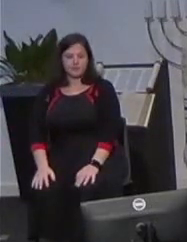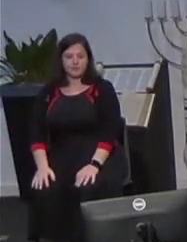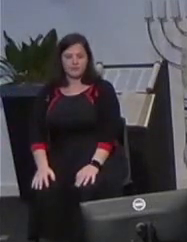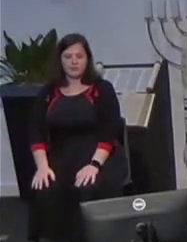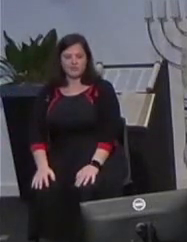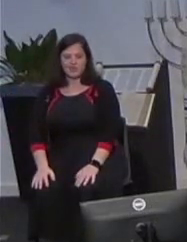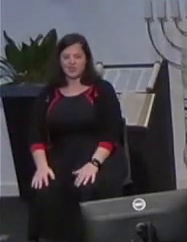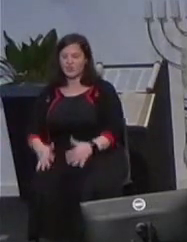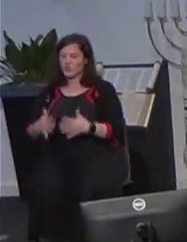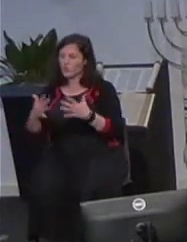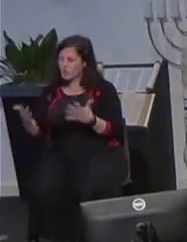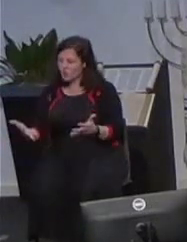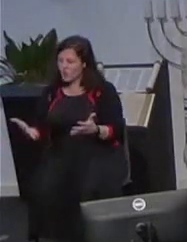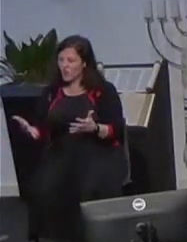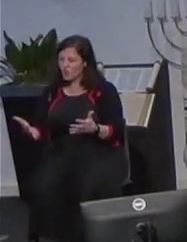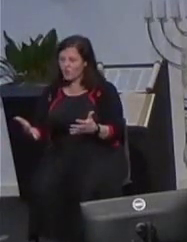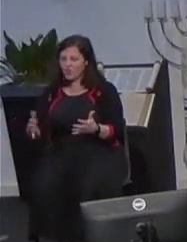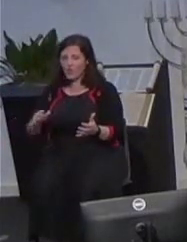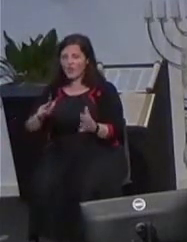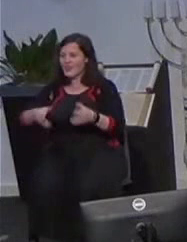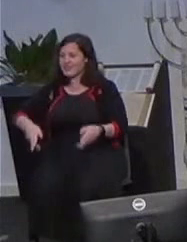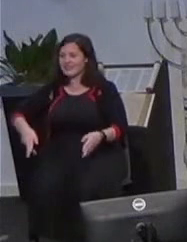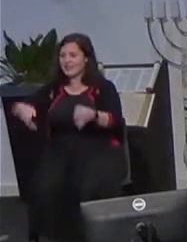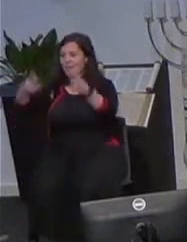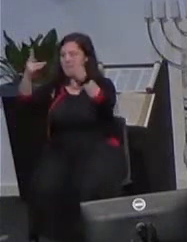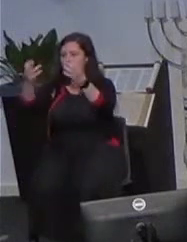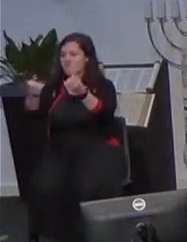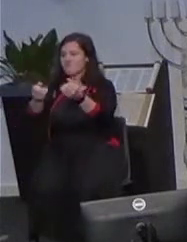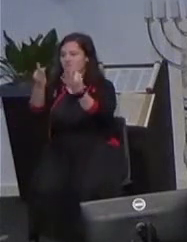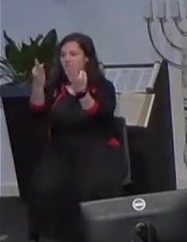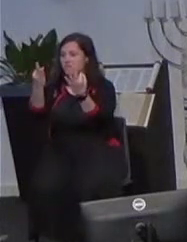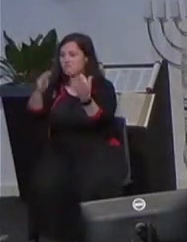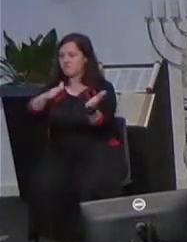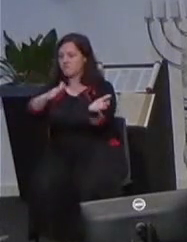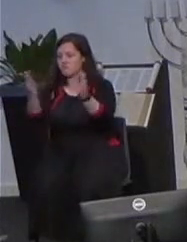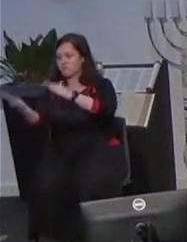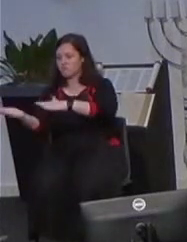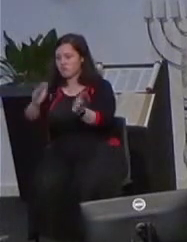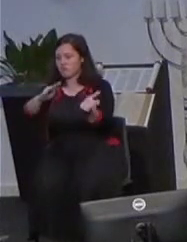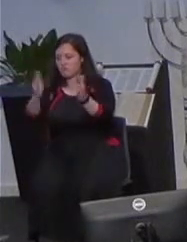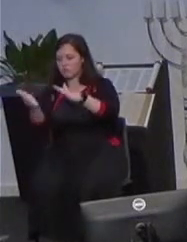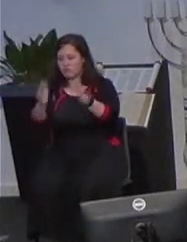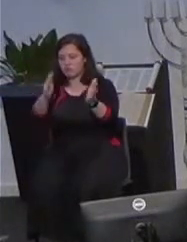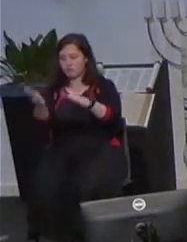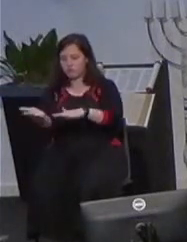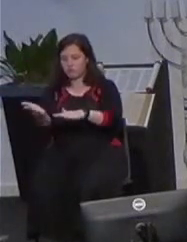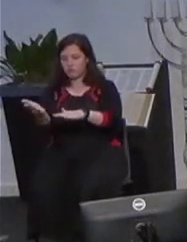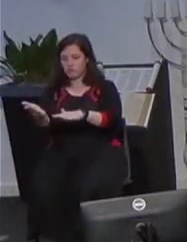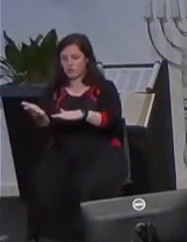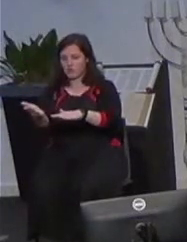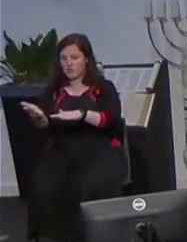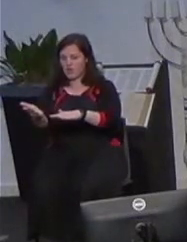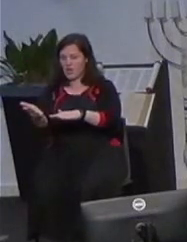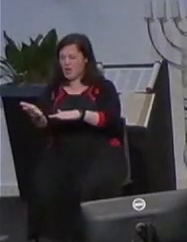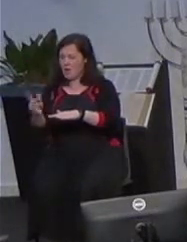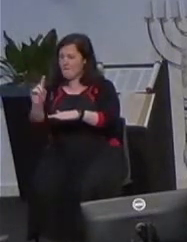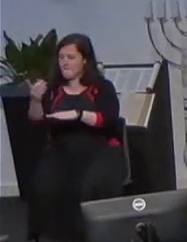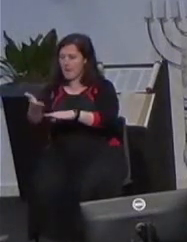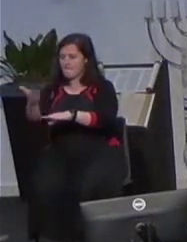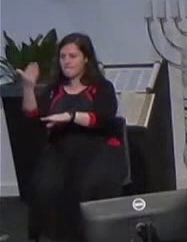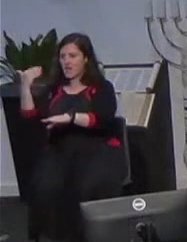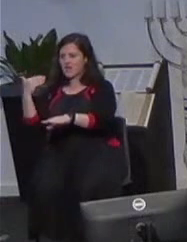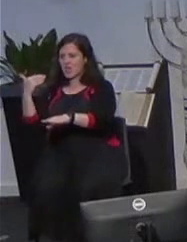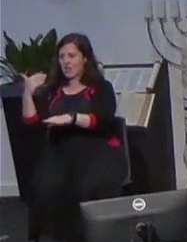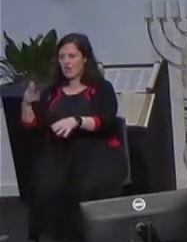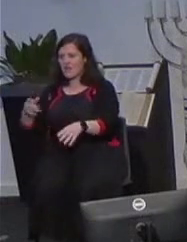And so there's still this hope. And you hear a lot from people who kind of like prophecy sort of stuff. They're always talking about, oh, the